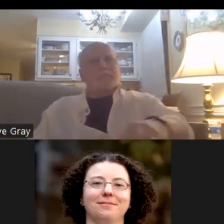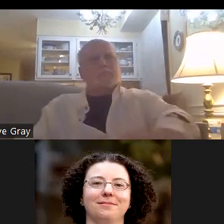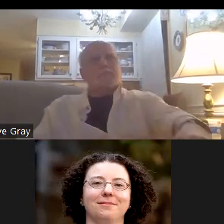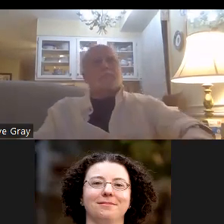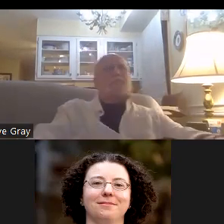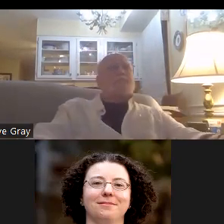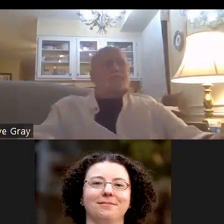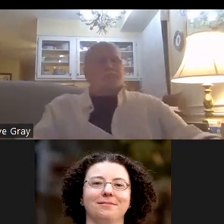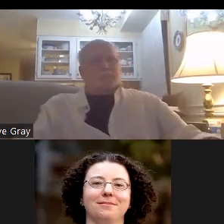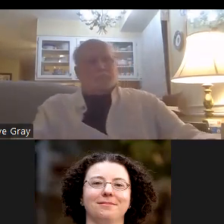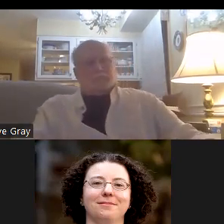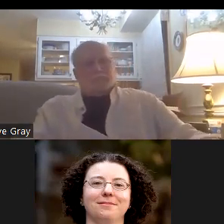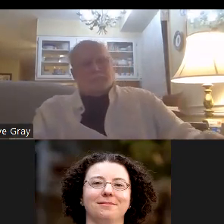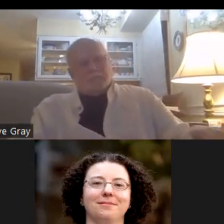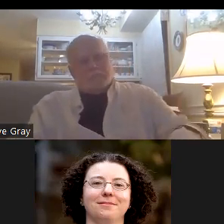of COVID-19.